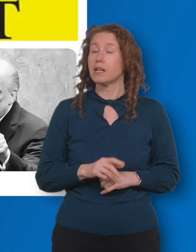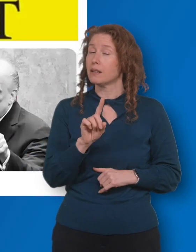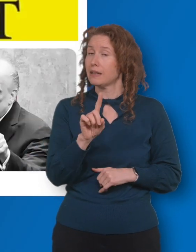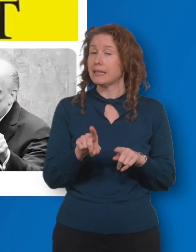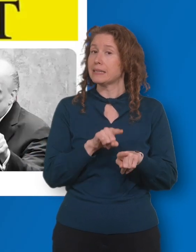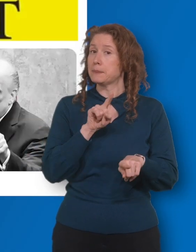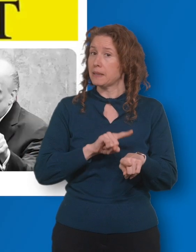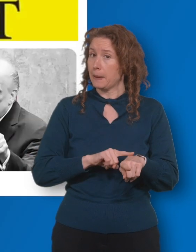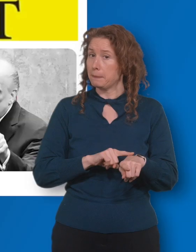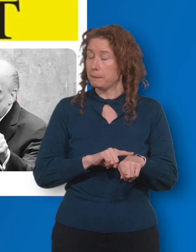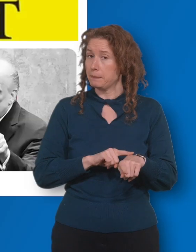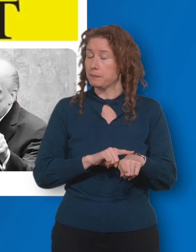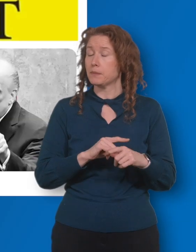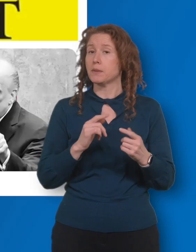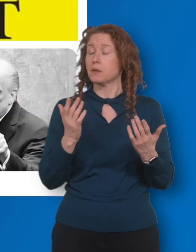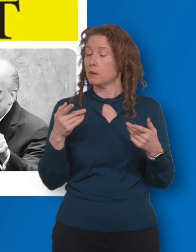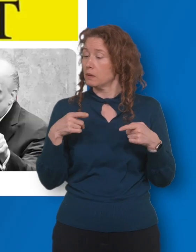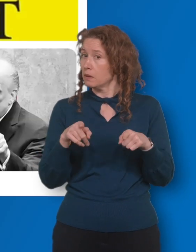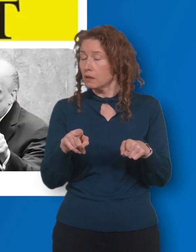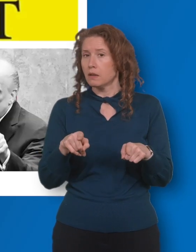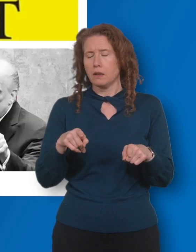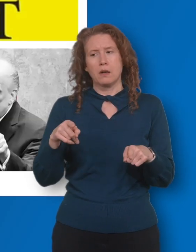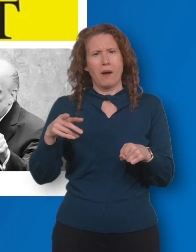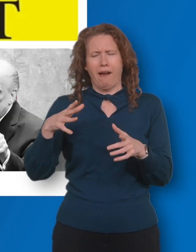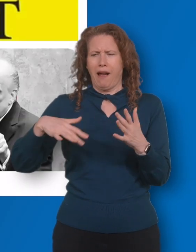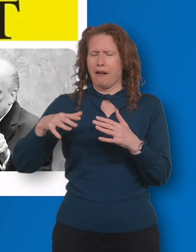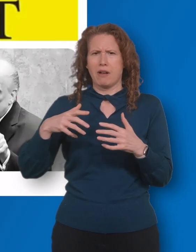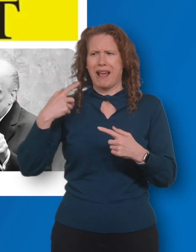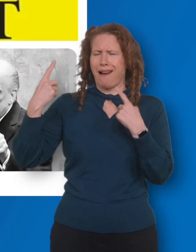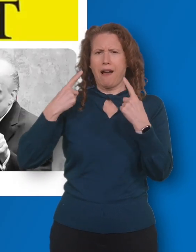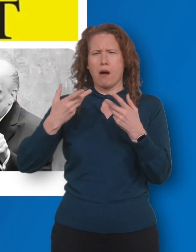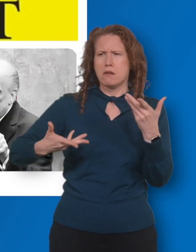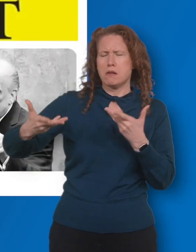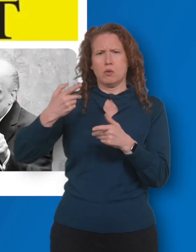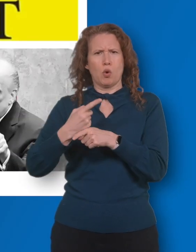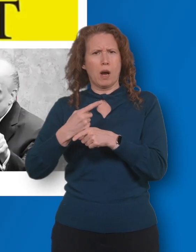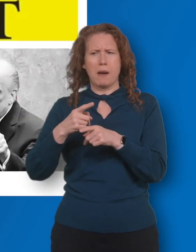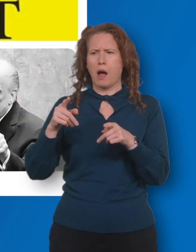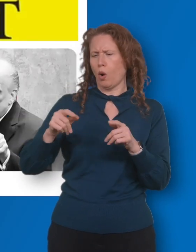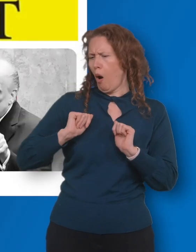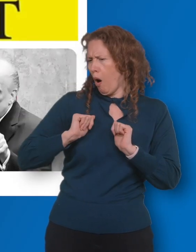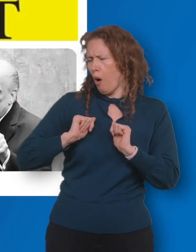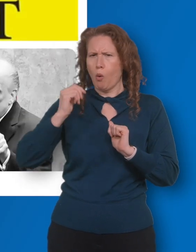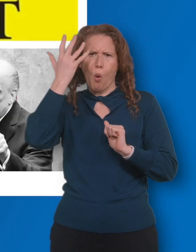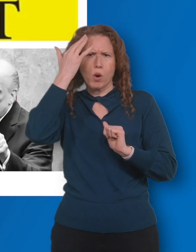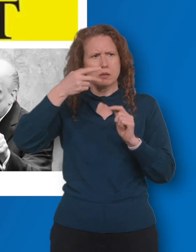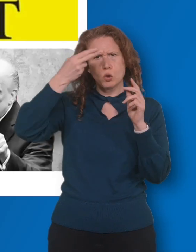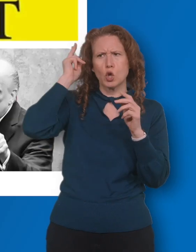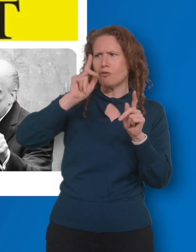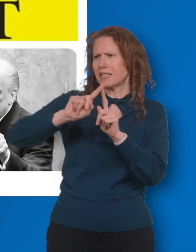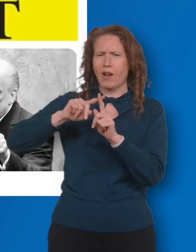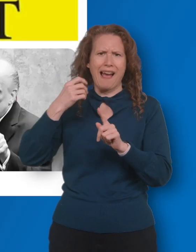time, also very vocal dialogue about the superpowers that being neurodivergent might